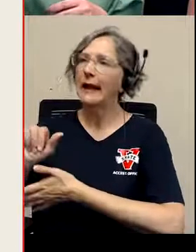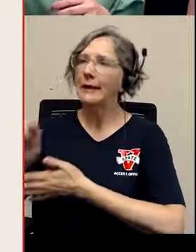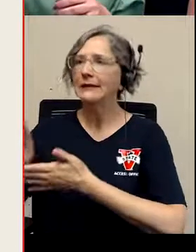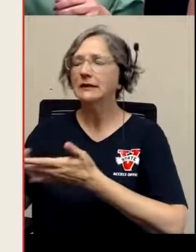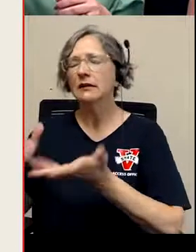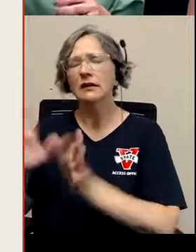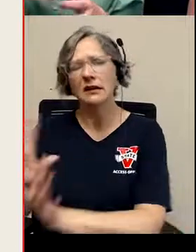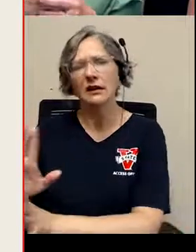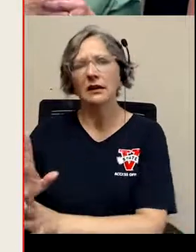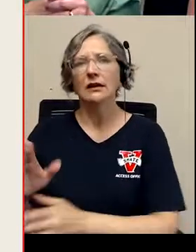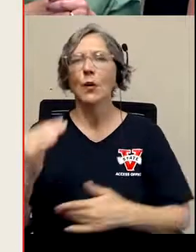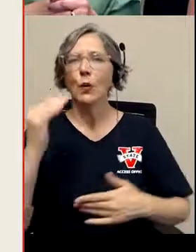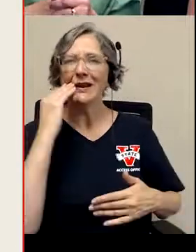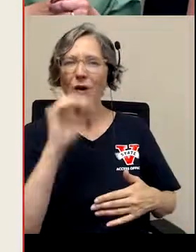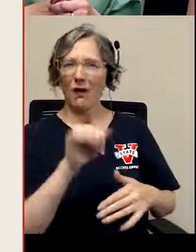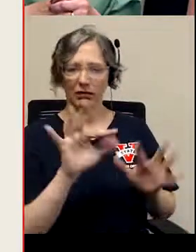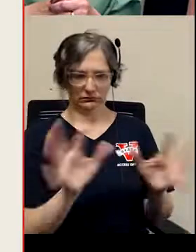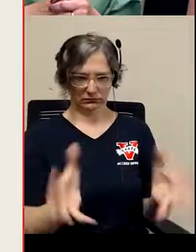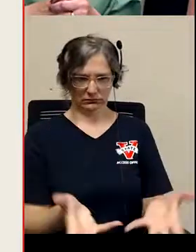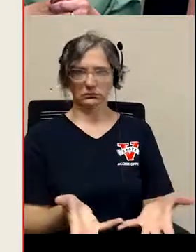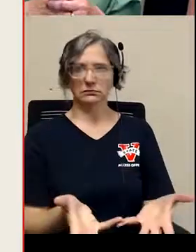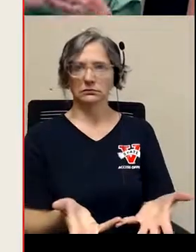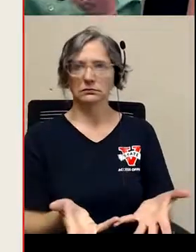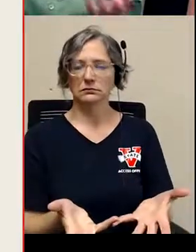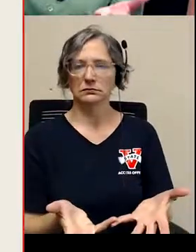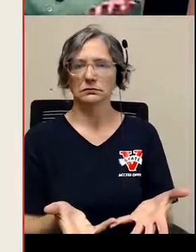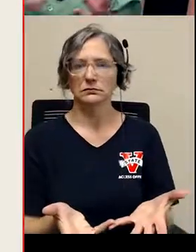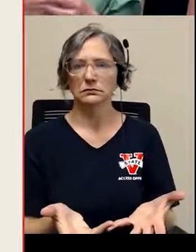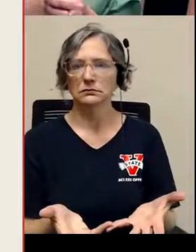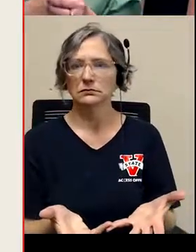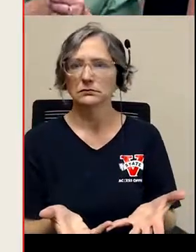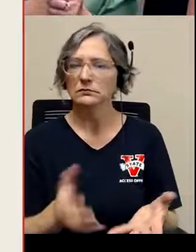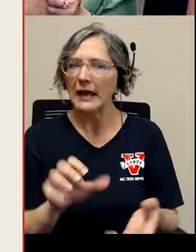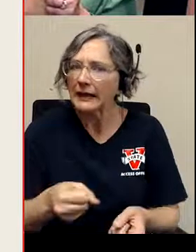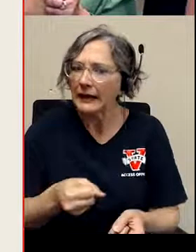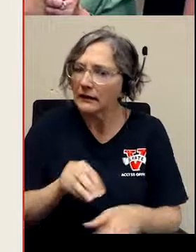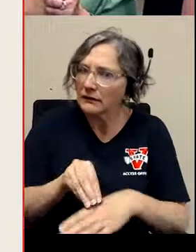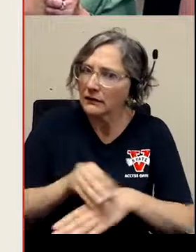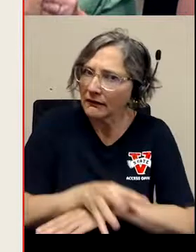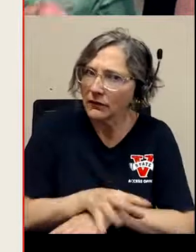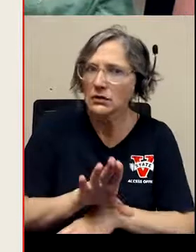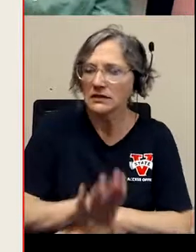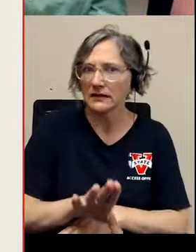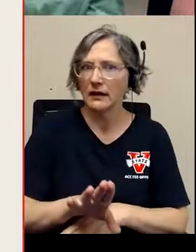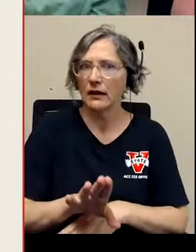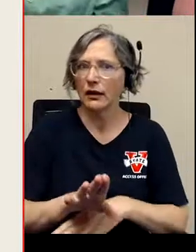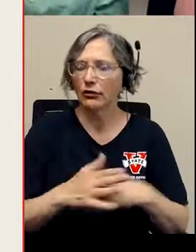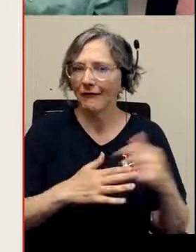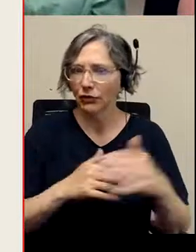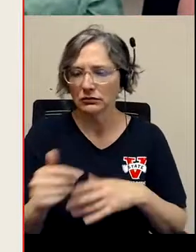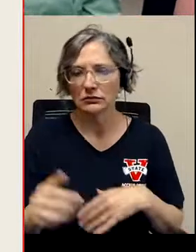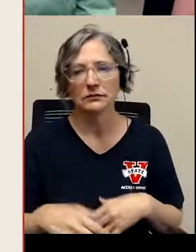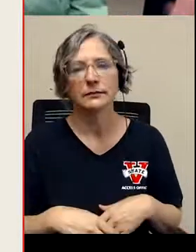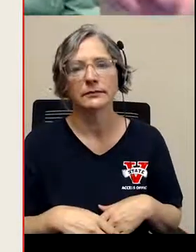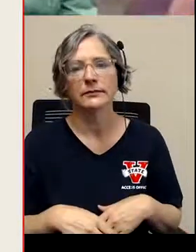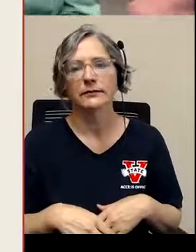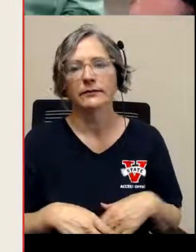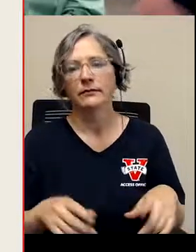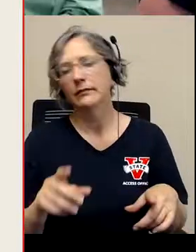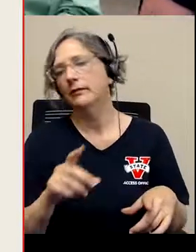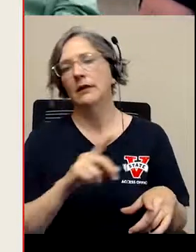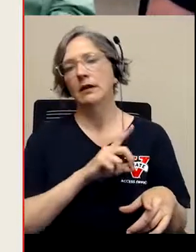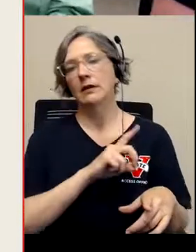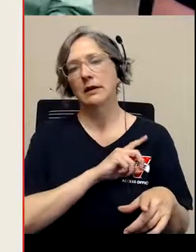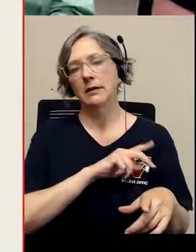know these other factors can affect that. And when we're thinking about that in